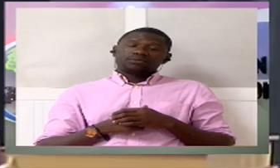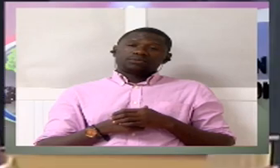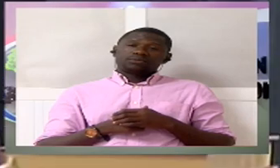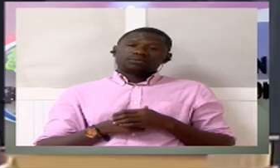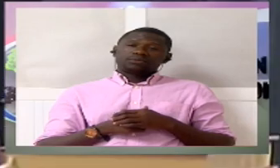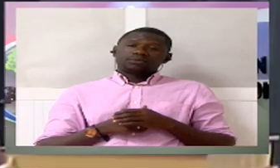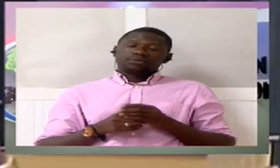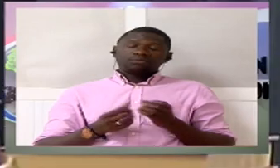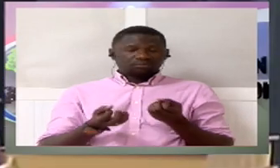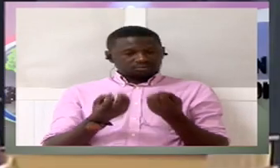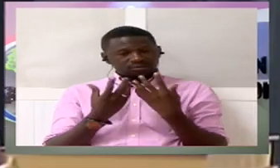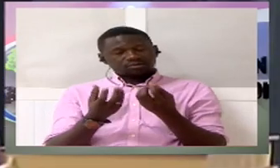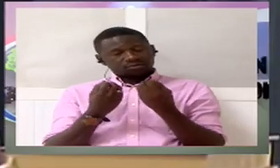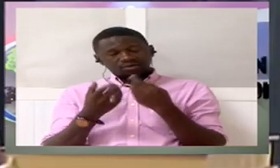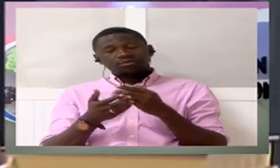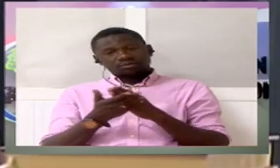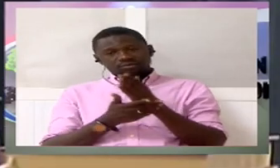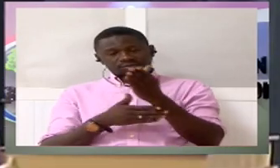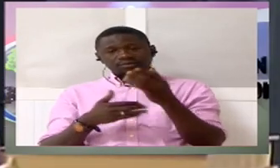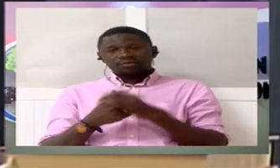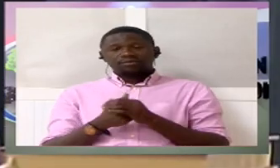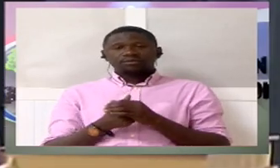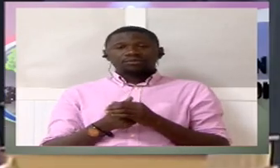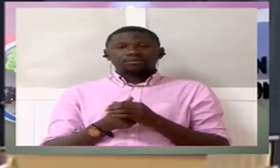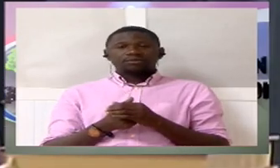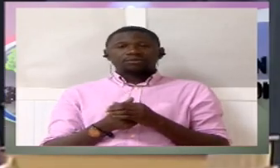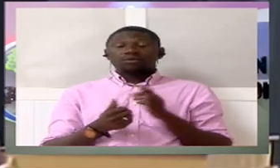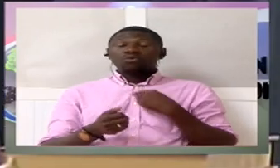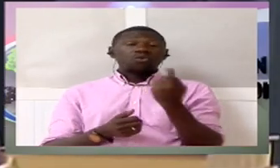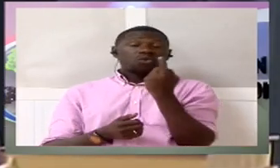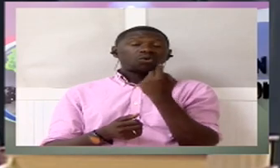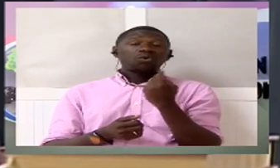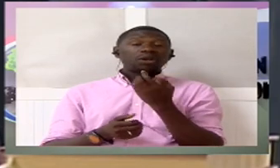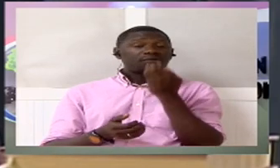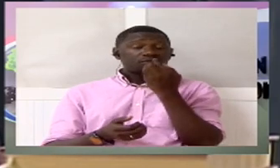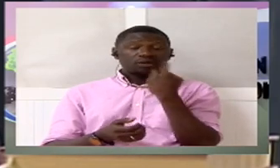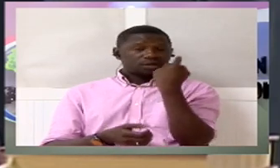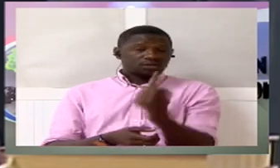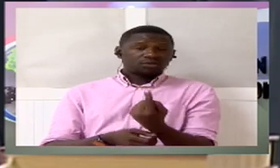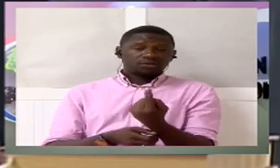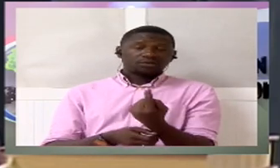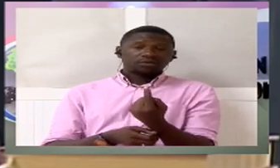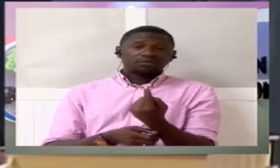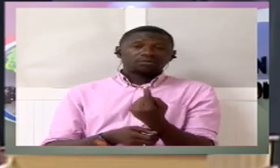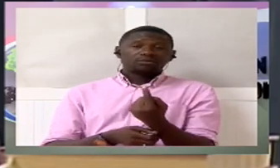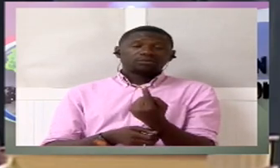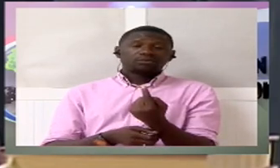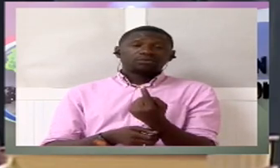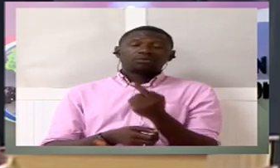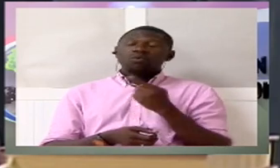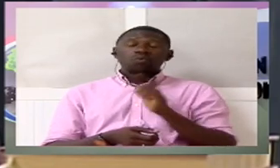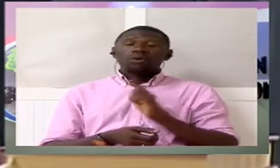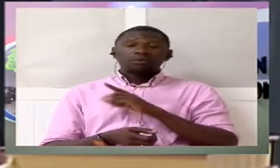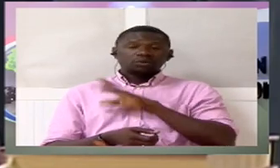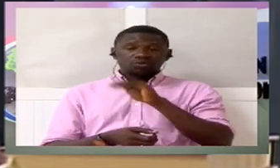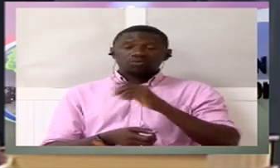Ko etenten. Yo amandang domro damara. It wasn't the food alone. Nin senior kamenge. What